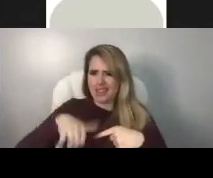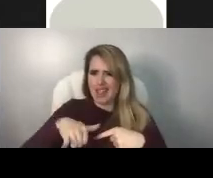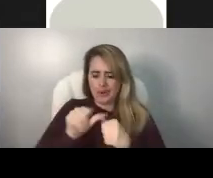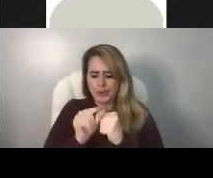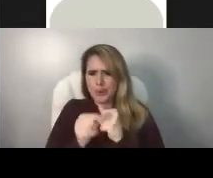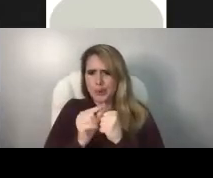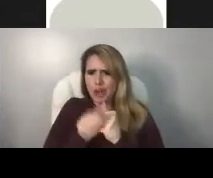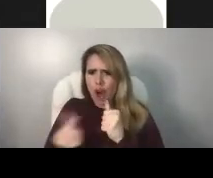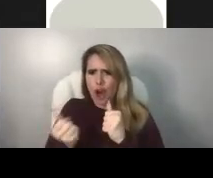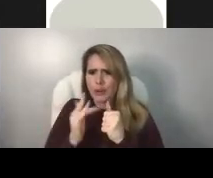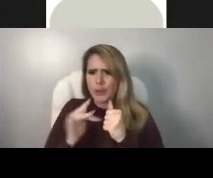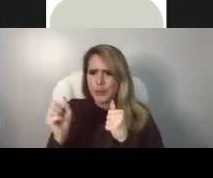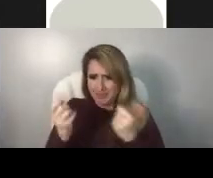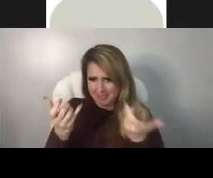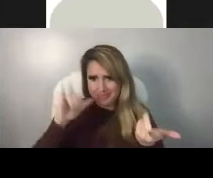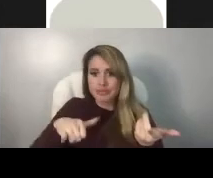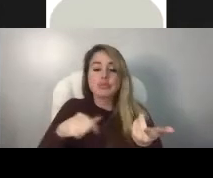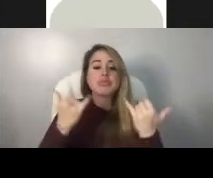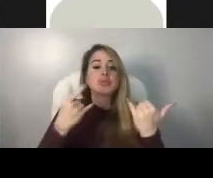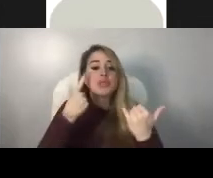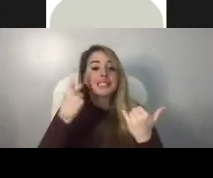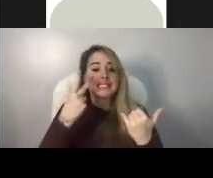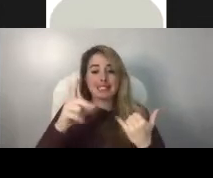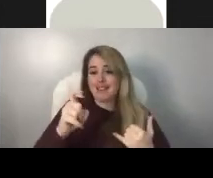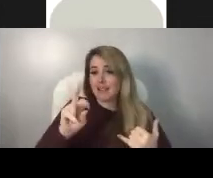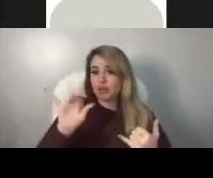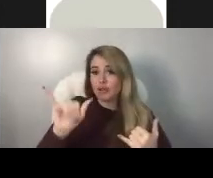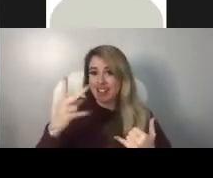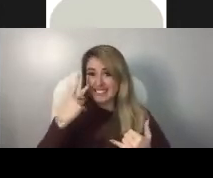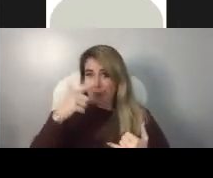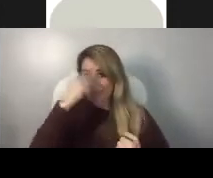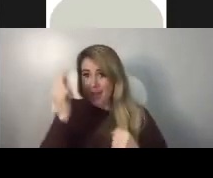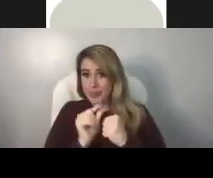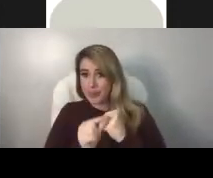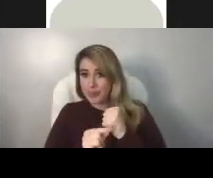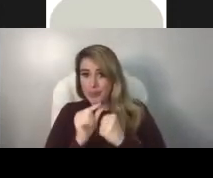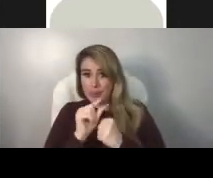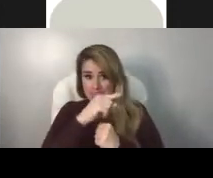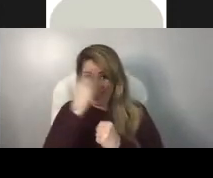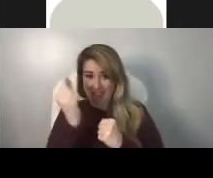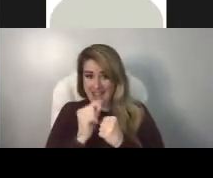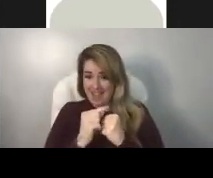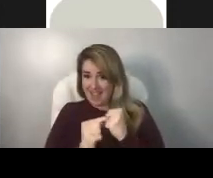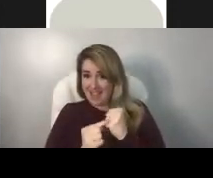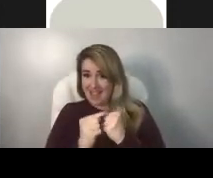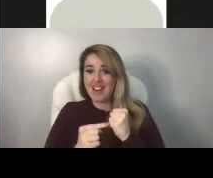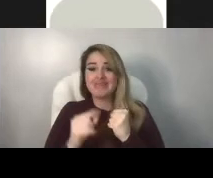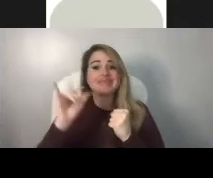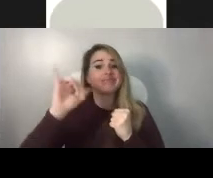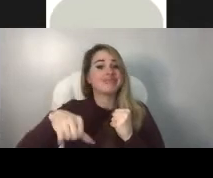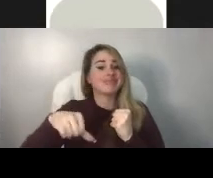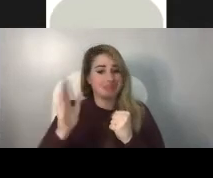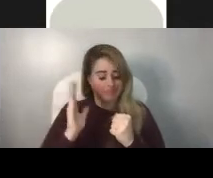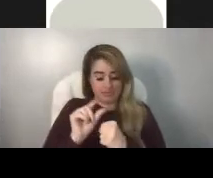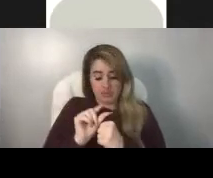Here's an X-ray, and you can see the black spaces in here and around here. That's where the cartilage